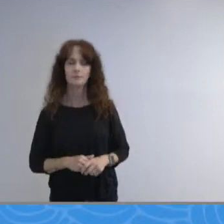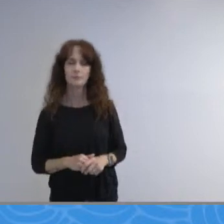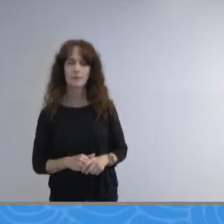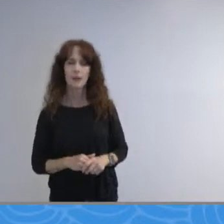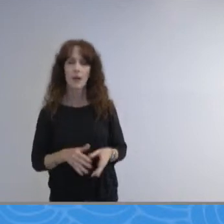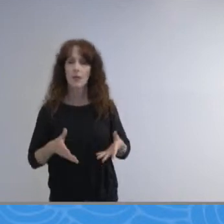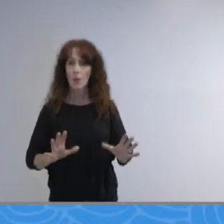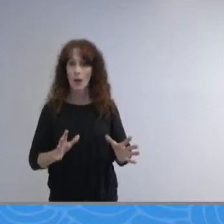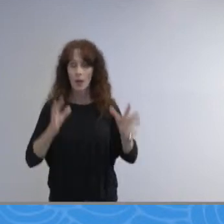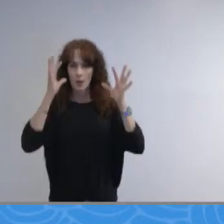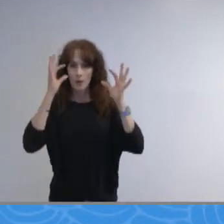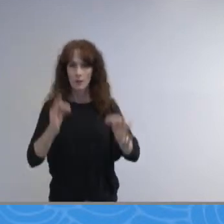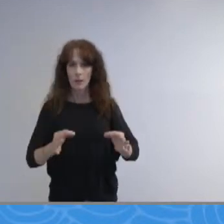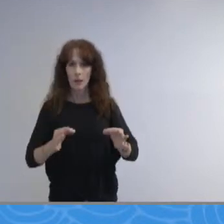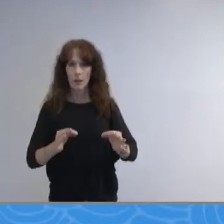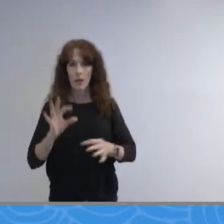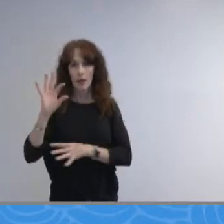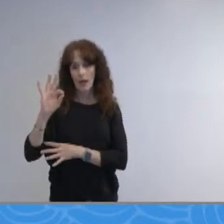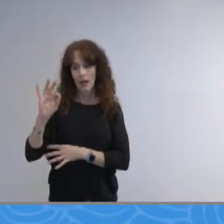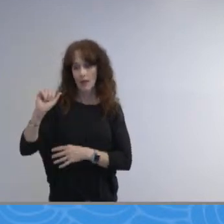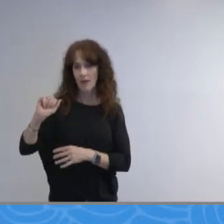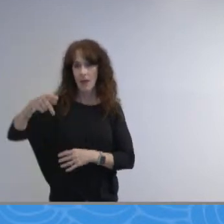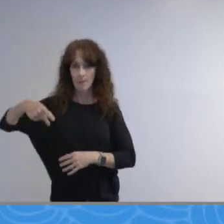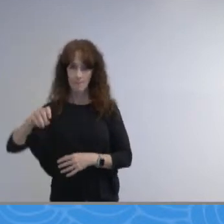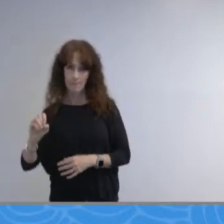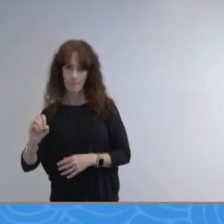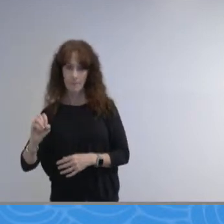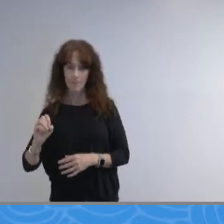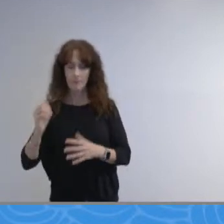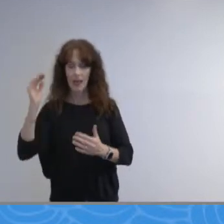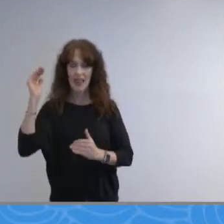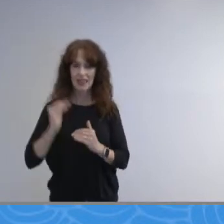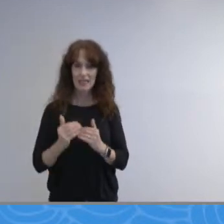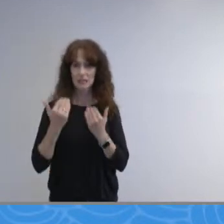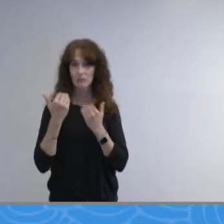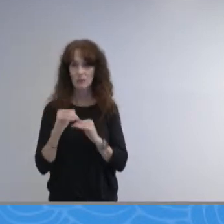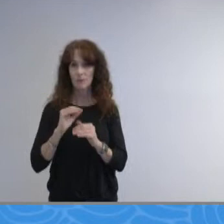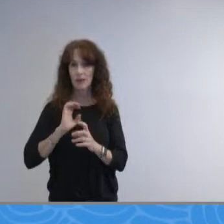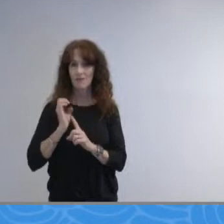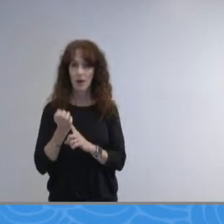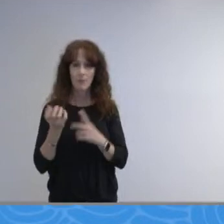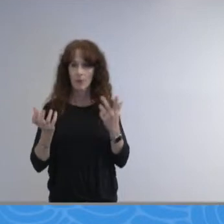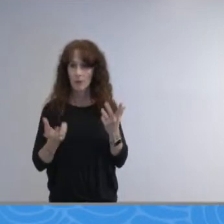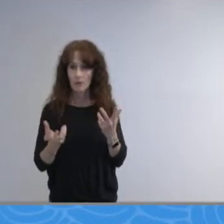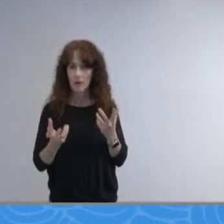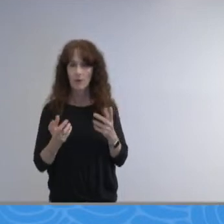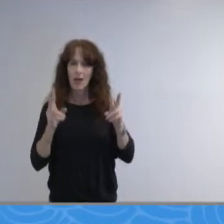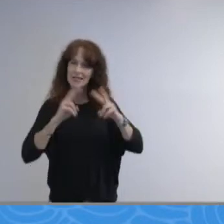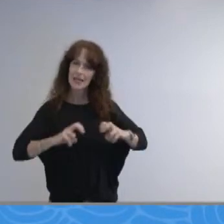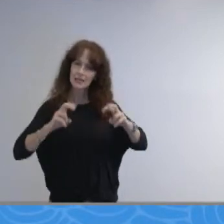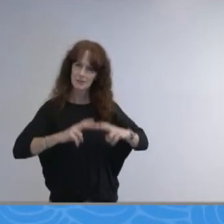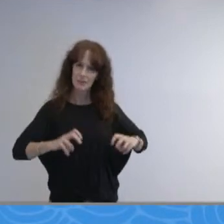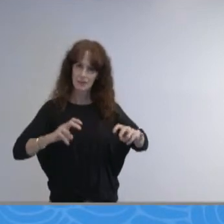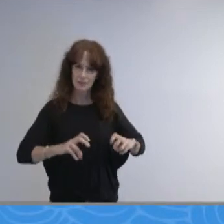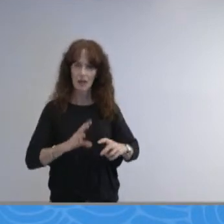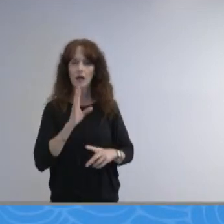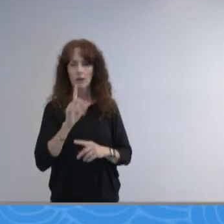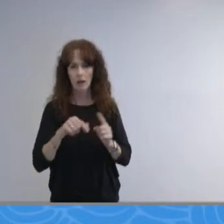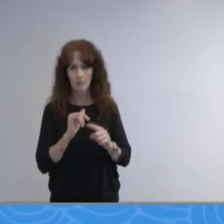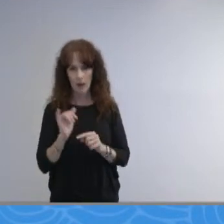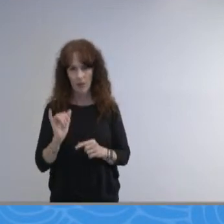The way we decide what's a FAPE for a student, what would be the least restrictive environment, is with assessments, which I will talk